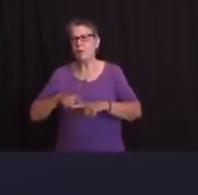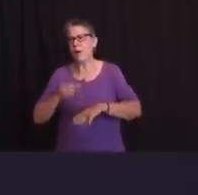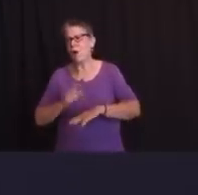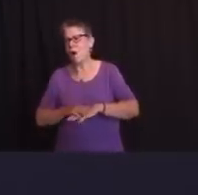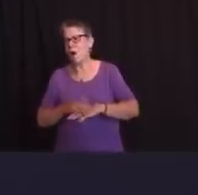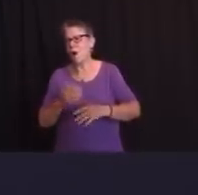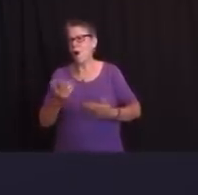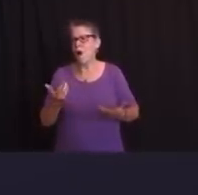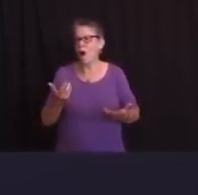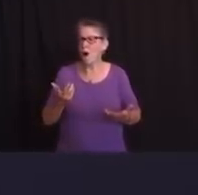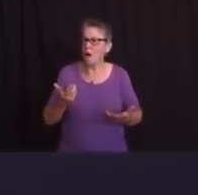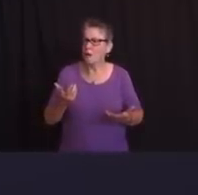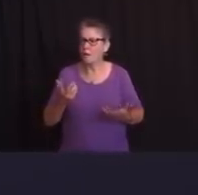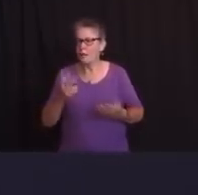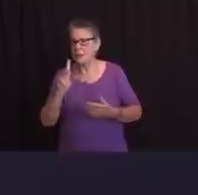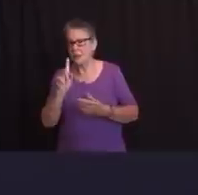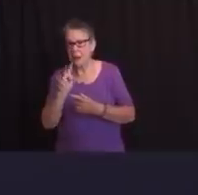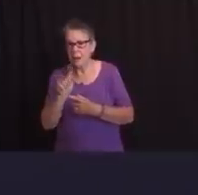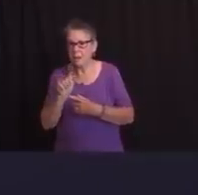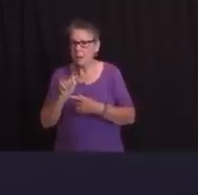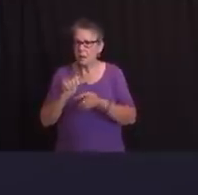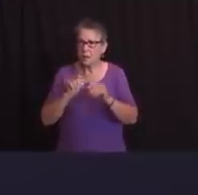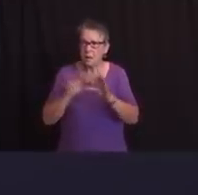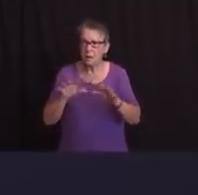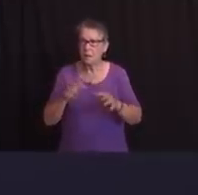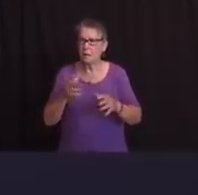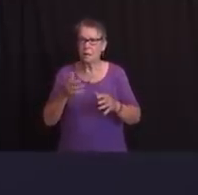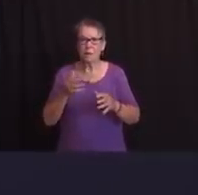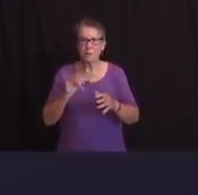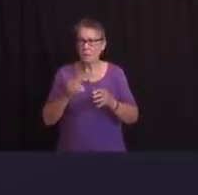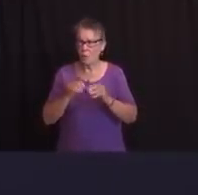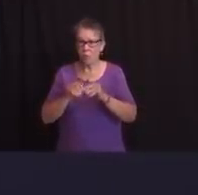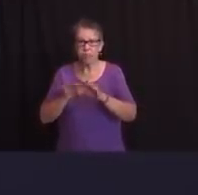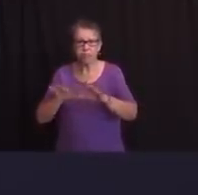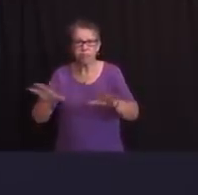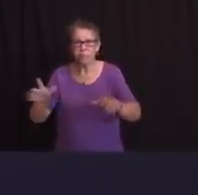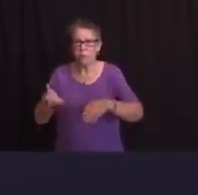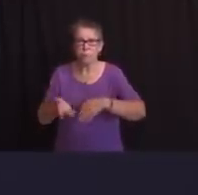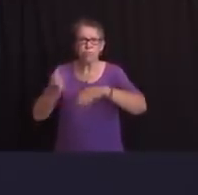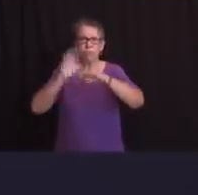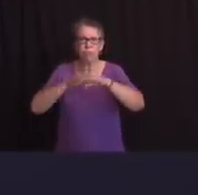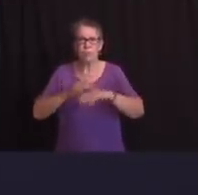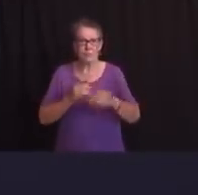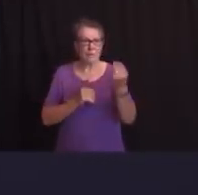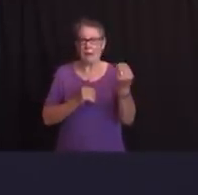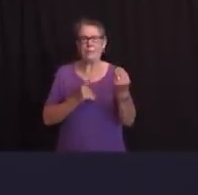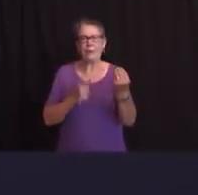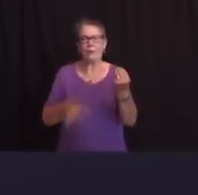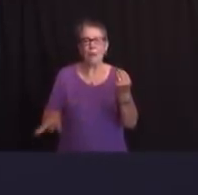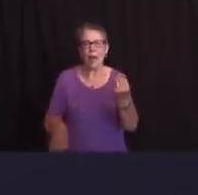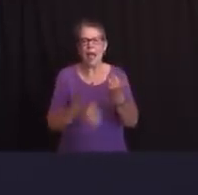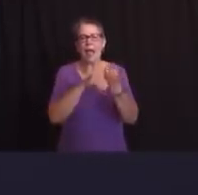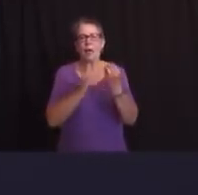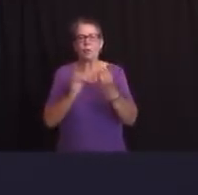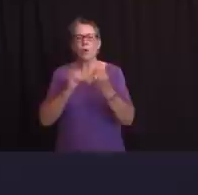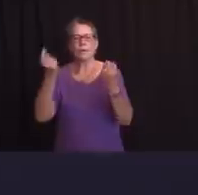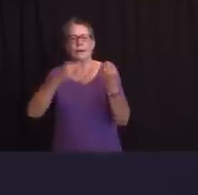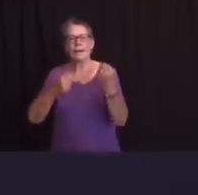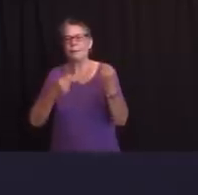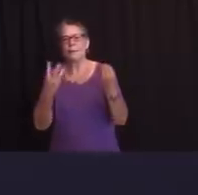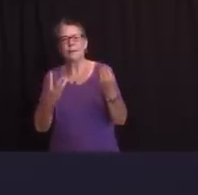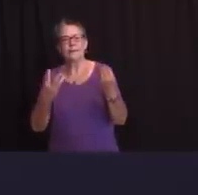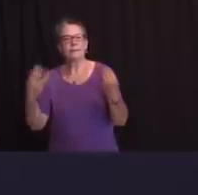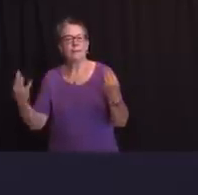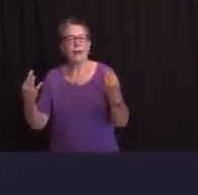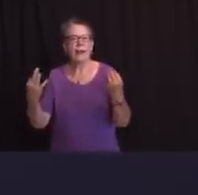the frequency of these gatherings, we will do so. If we think by being more frequent we can get more information to you on a timely basis,